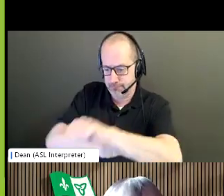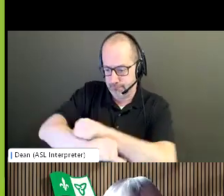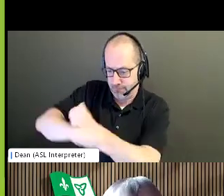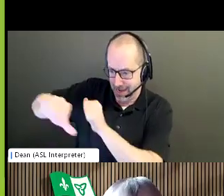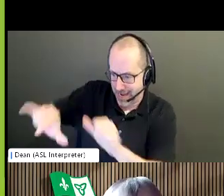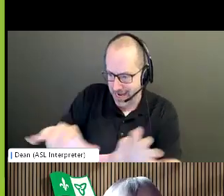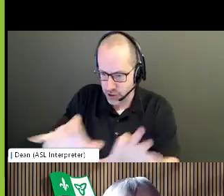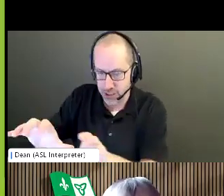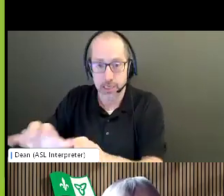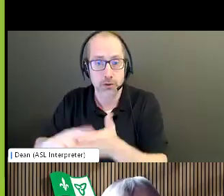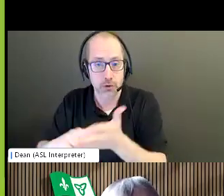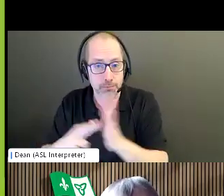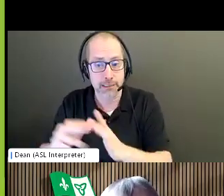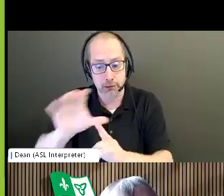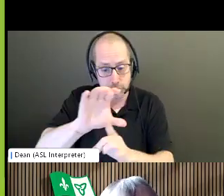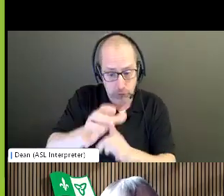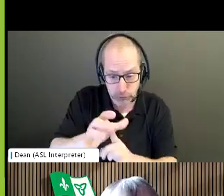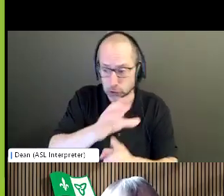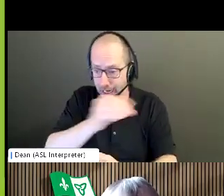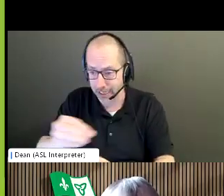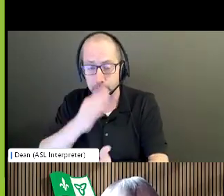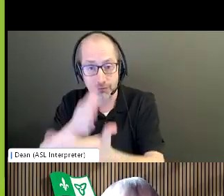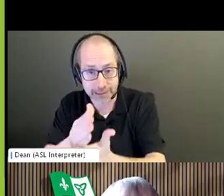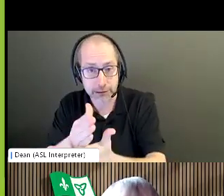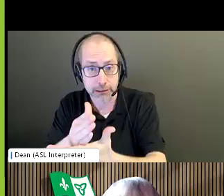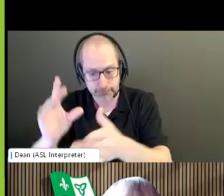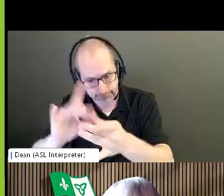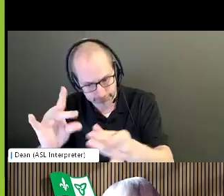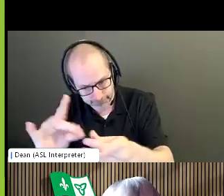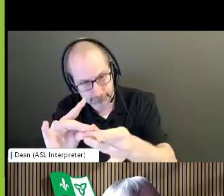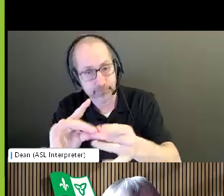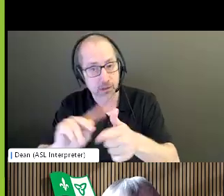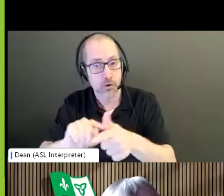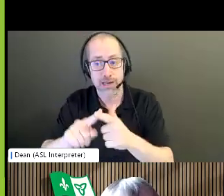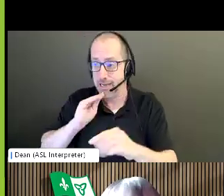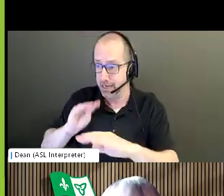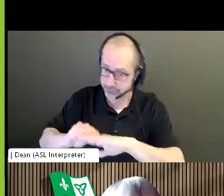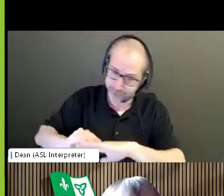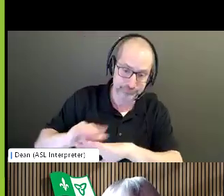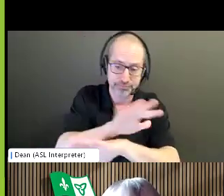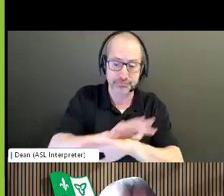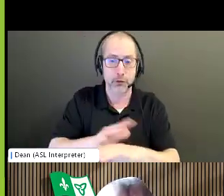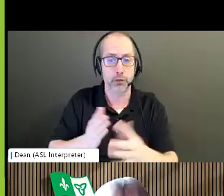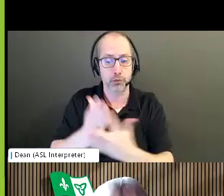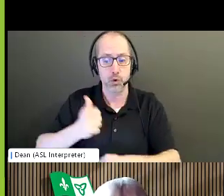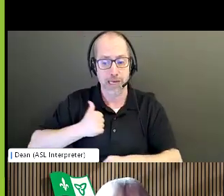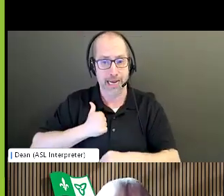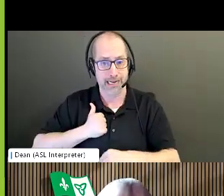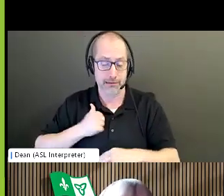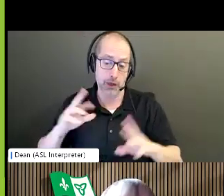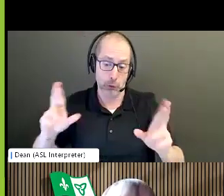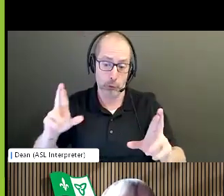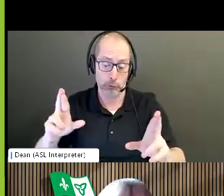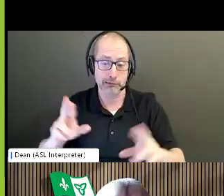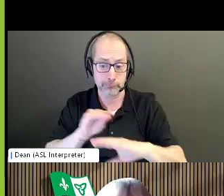culture, and prevention, and we believe it can inspire change well beyond Ontario. Anyway, we hope. But this is not